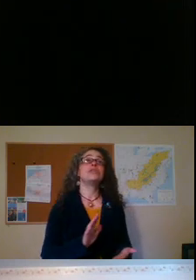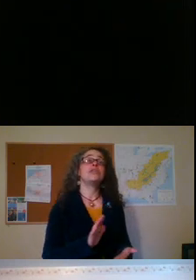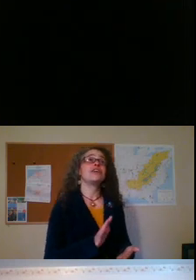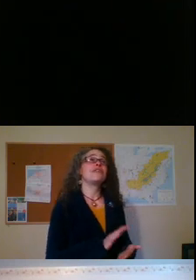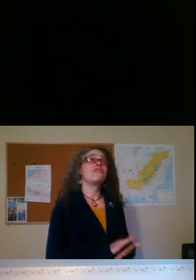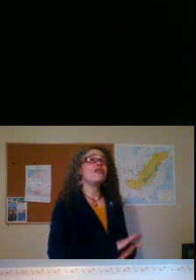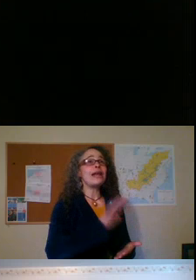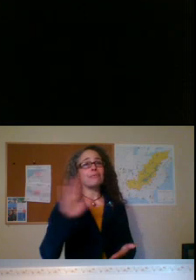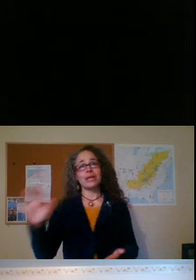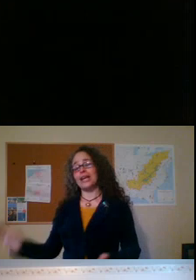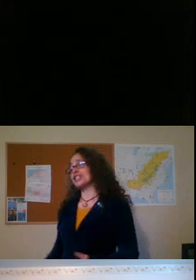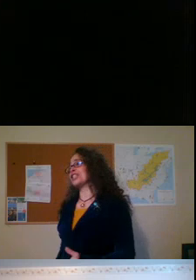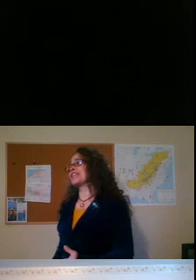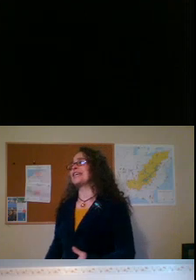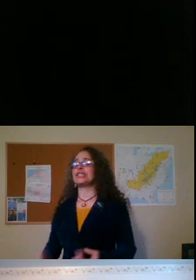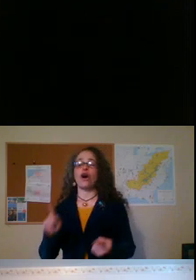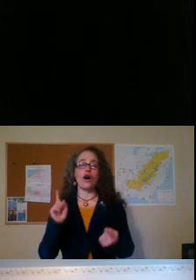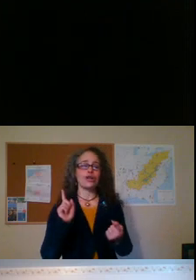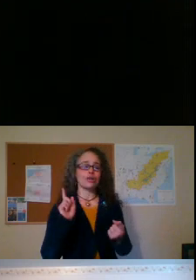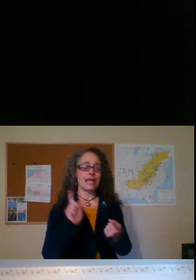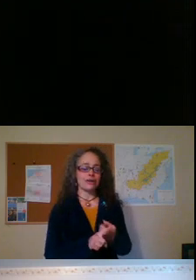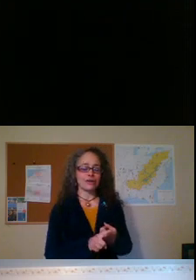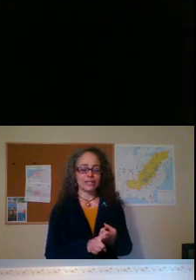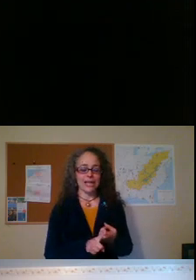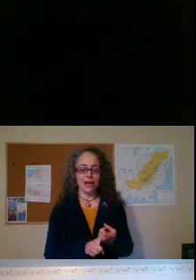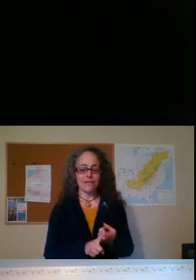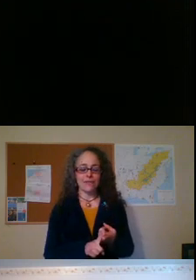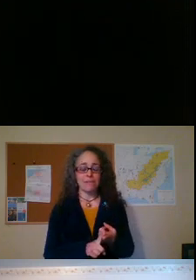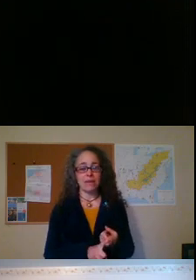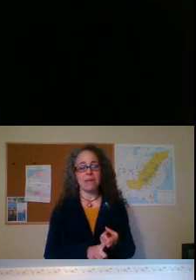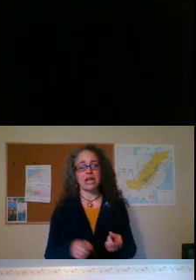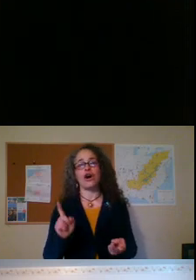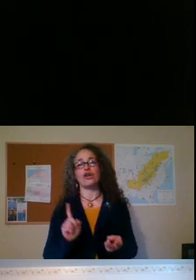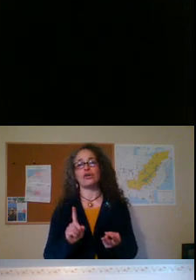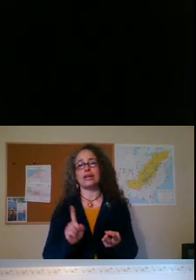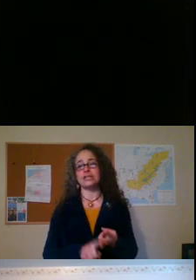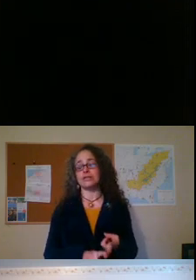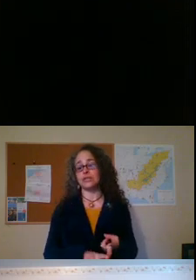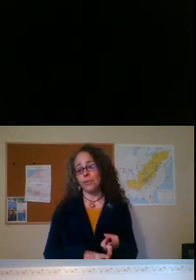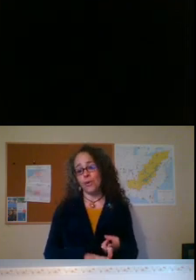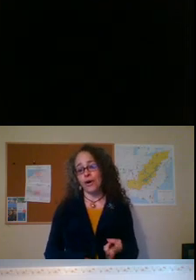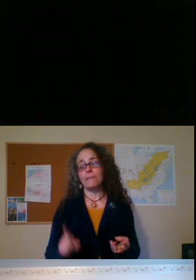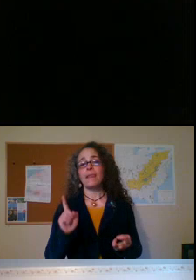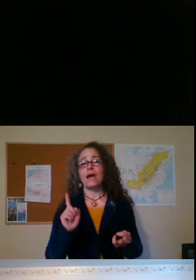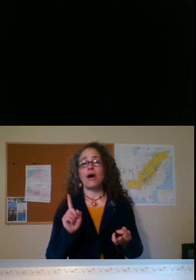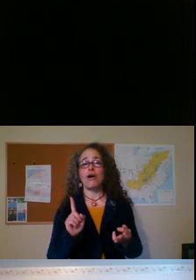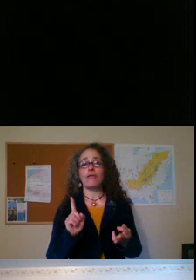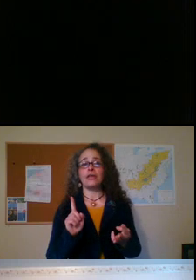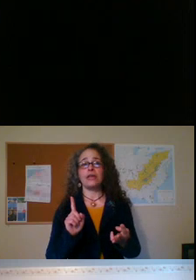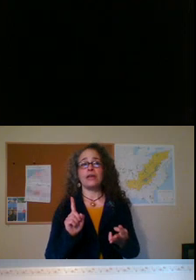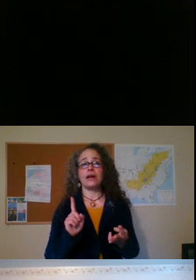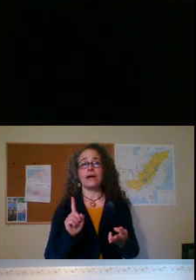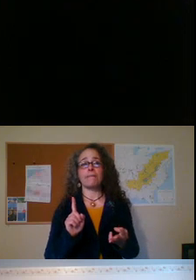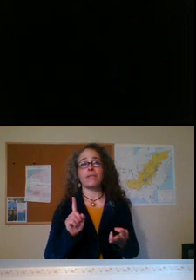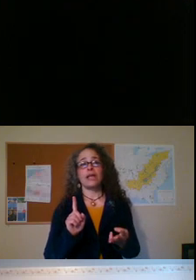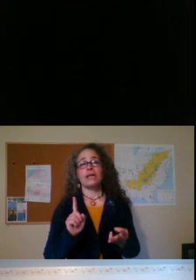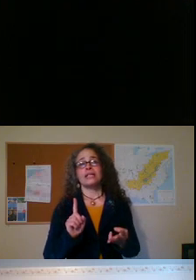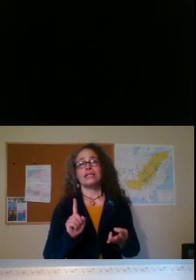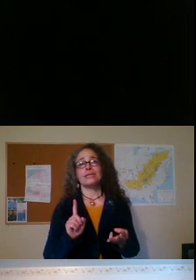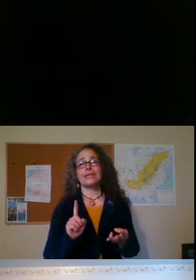So the full application is all your letters of commitment, all your letters of support, all